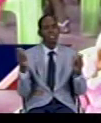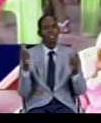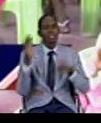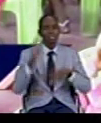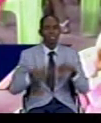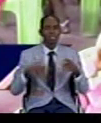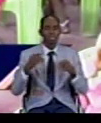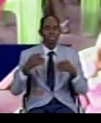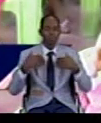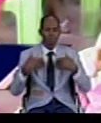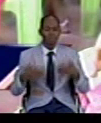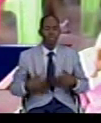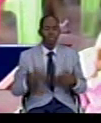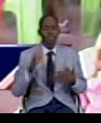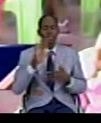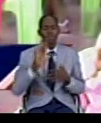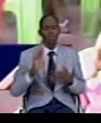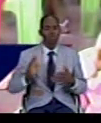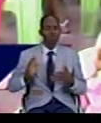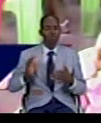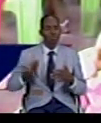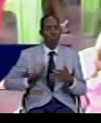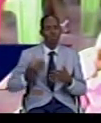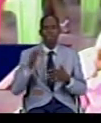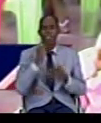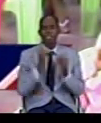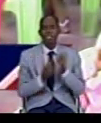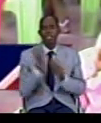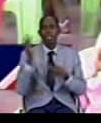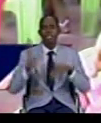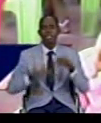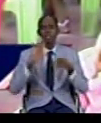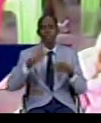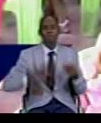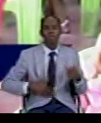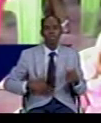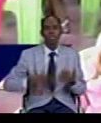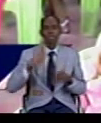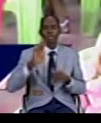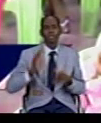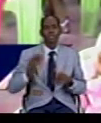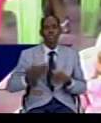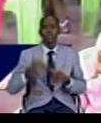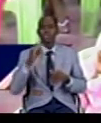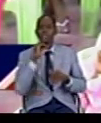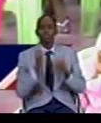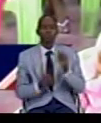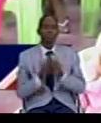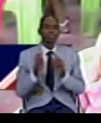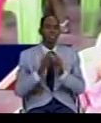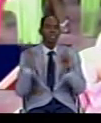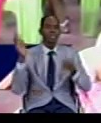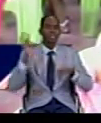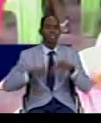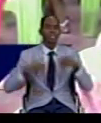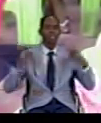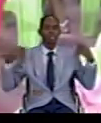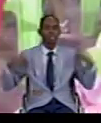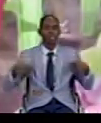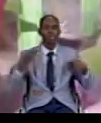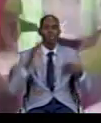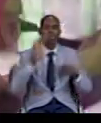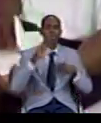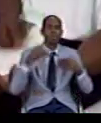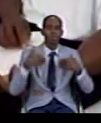Your soul is greater than your belly. Your soul is greater than the pleasures of the body. Number six,